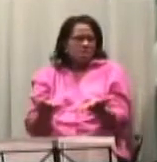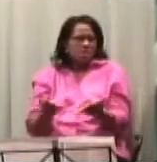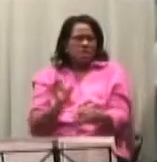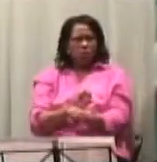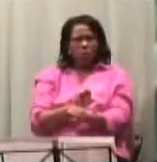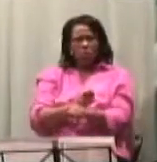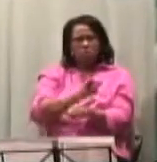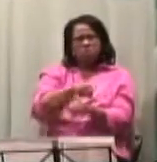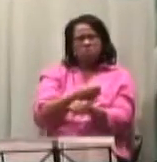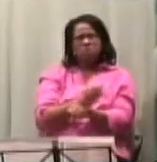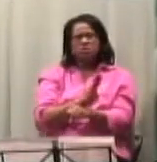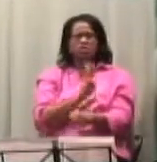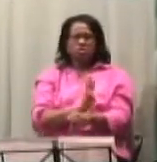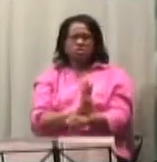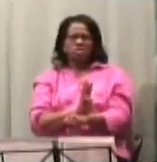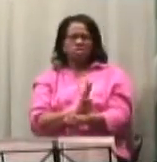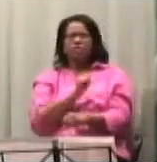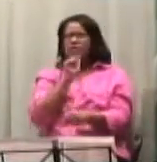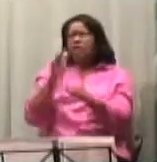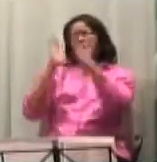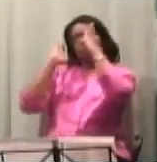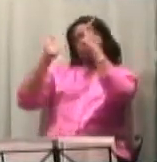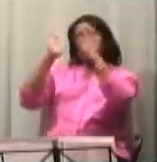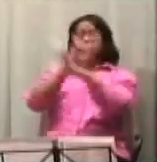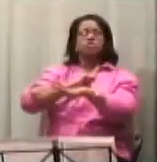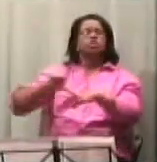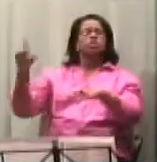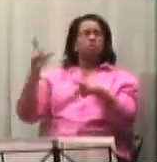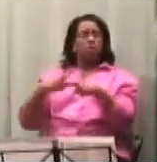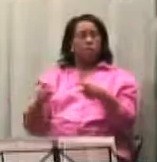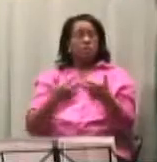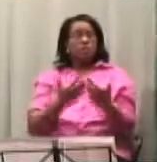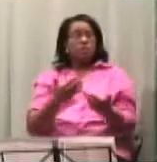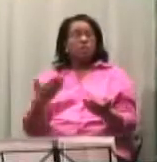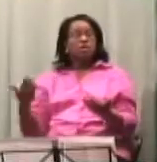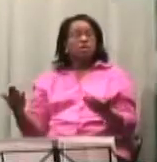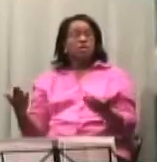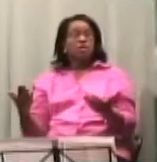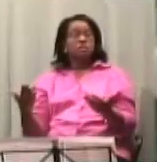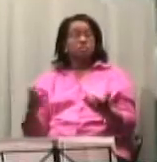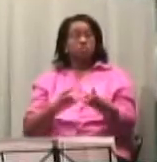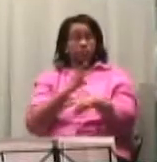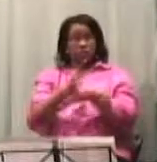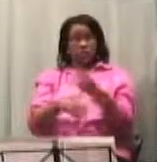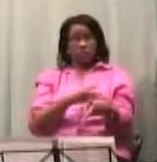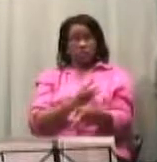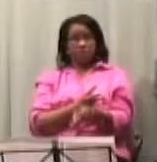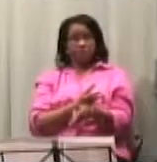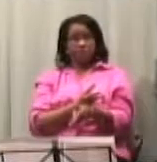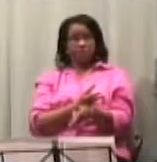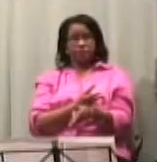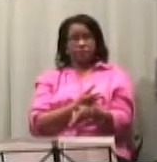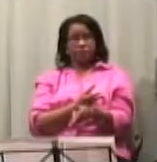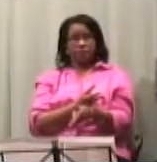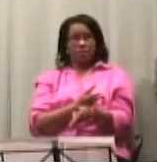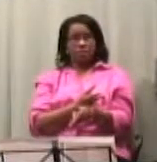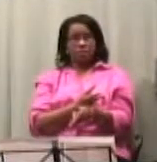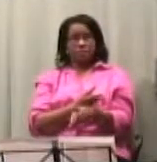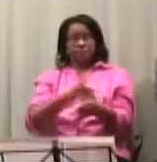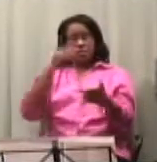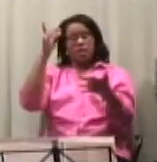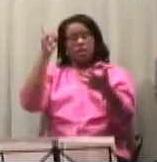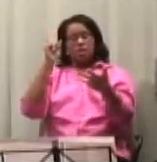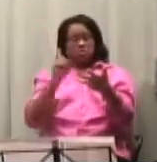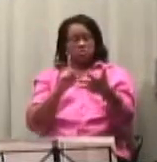they suffocate the words of the Lord, and so they cannot produce fruit. And